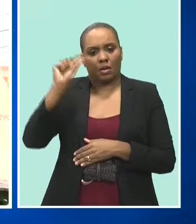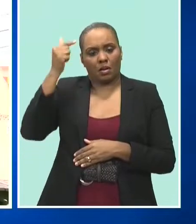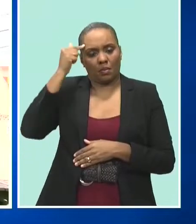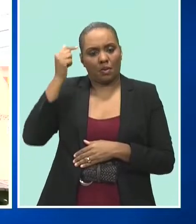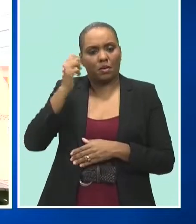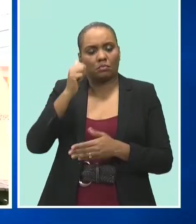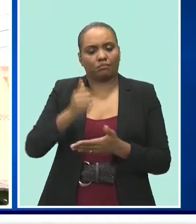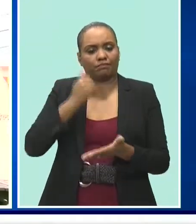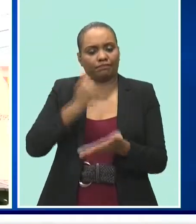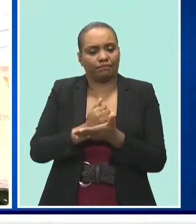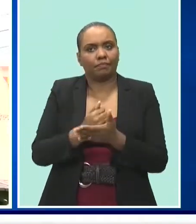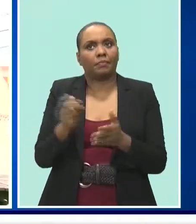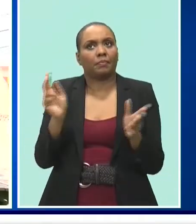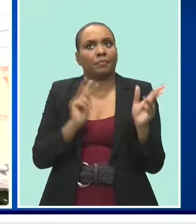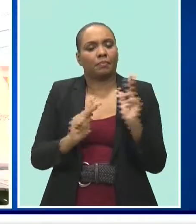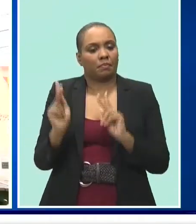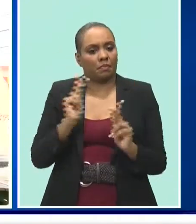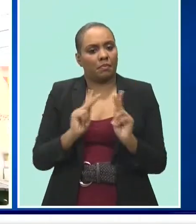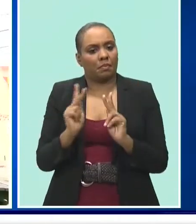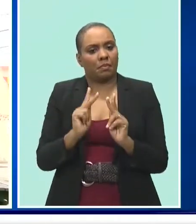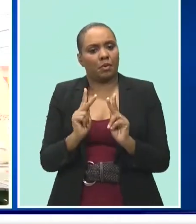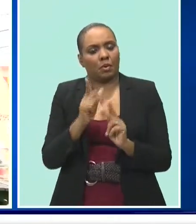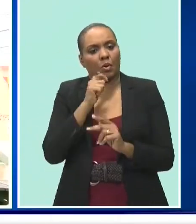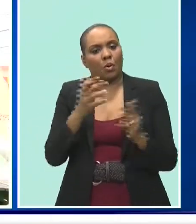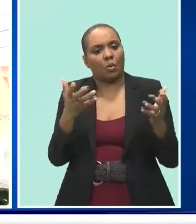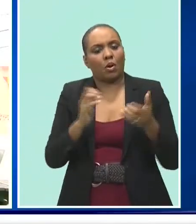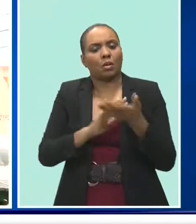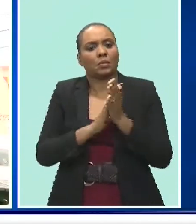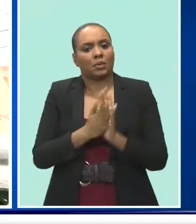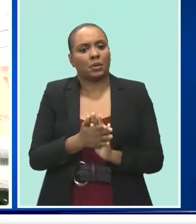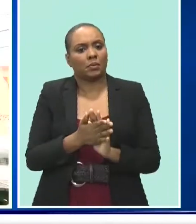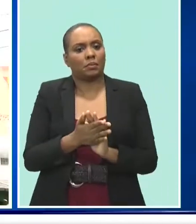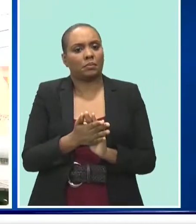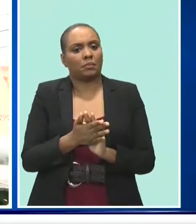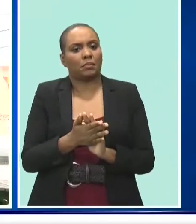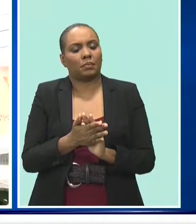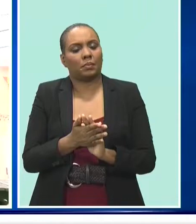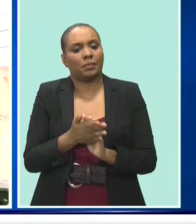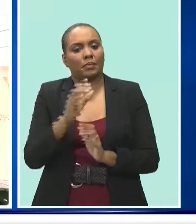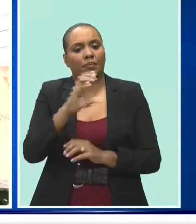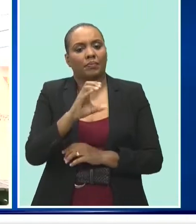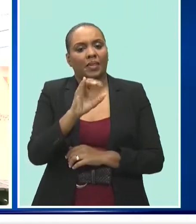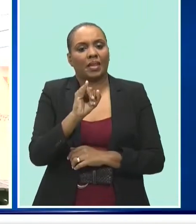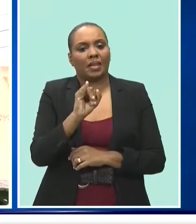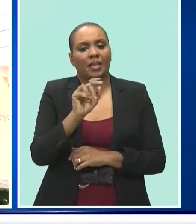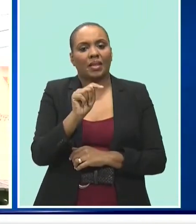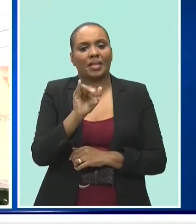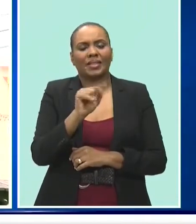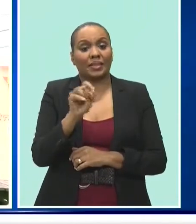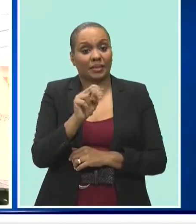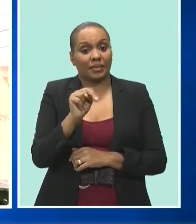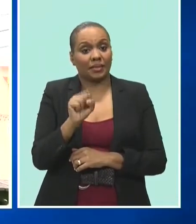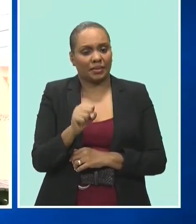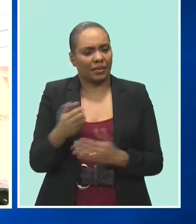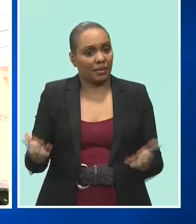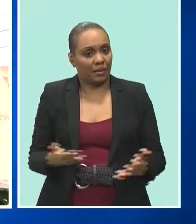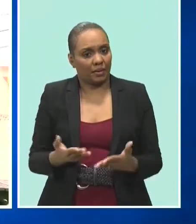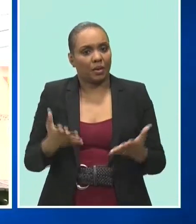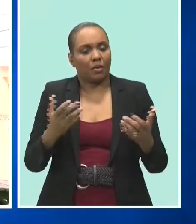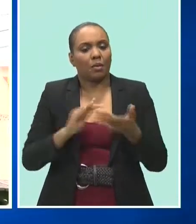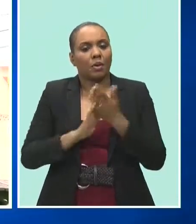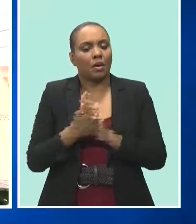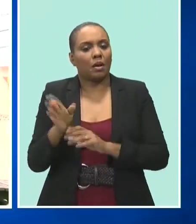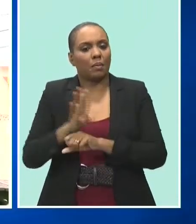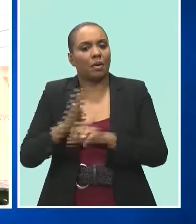that persons who fulfill that category, similar to Canadian immigration policy and some other countries like Malta,